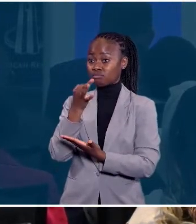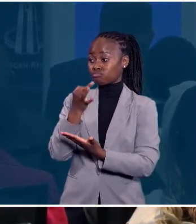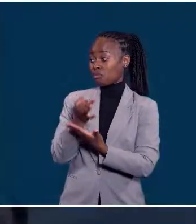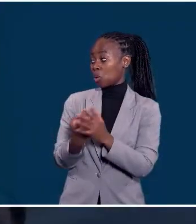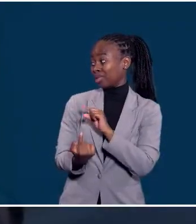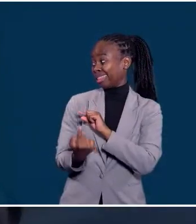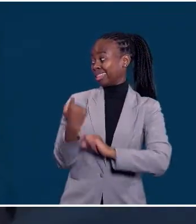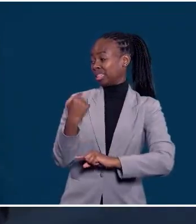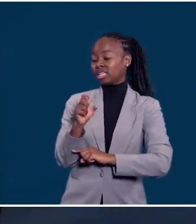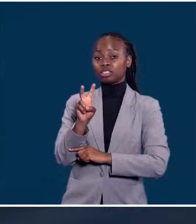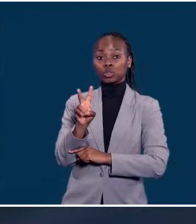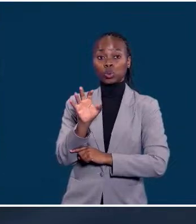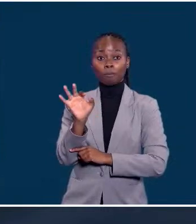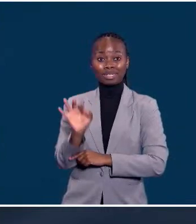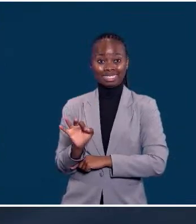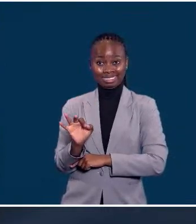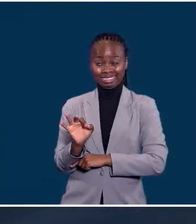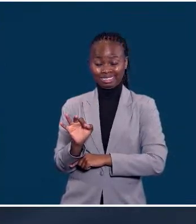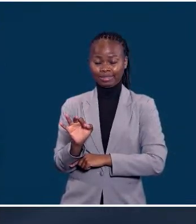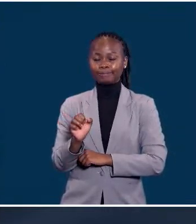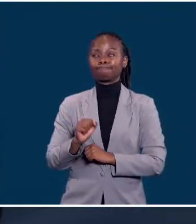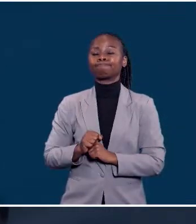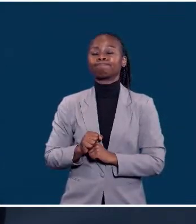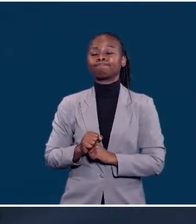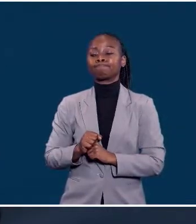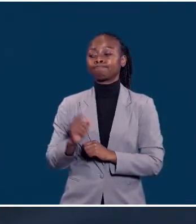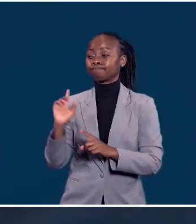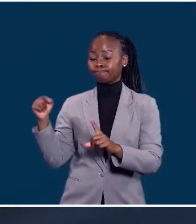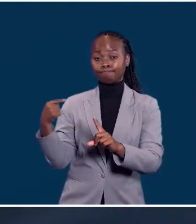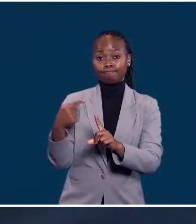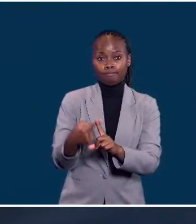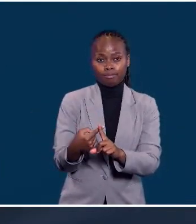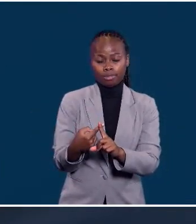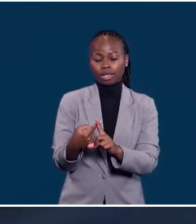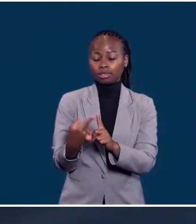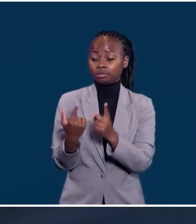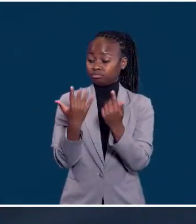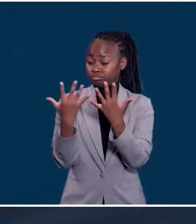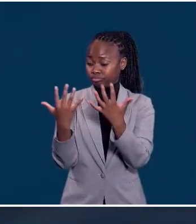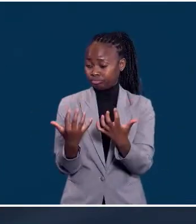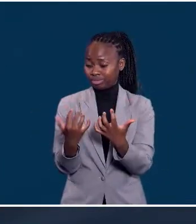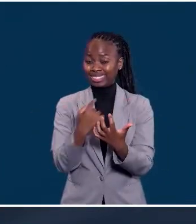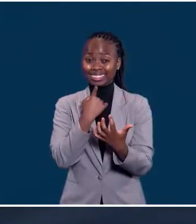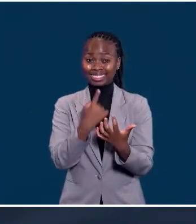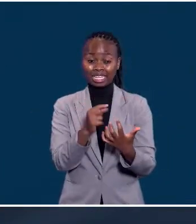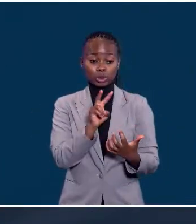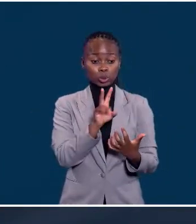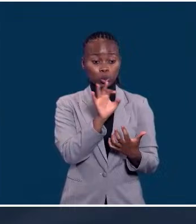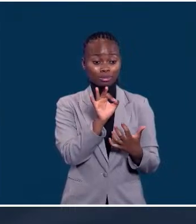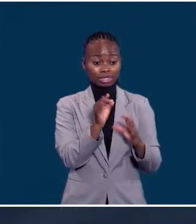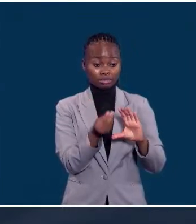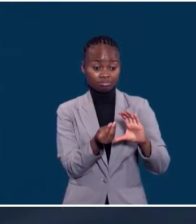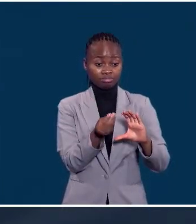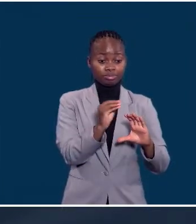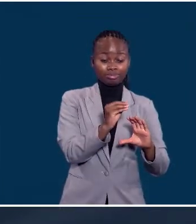2%. And the calculation was that it will lead to an increase in inflation